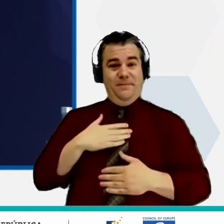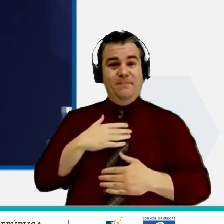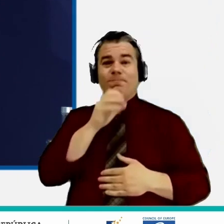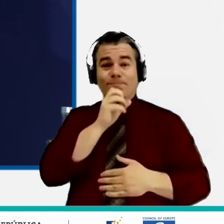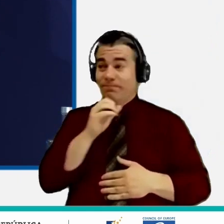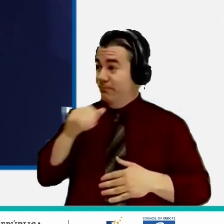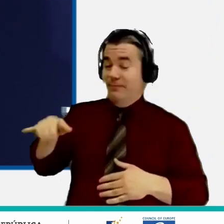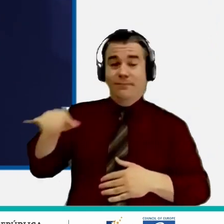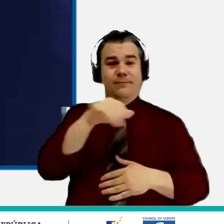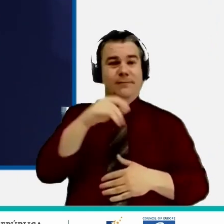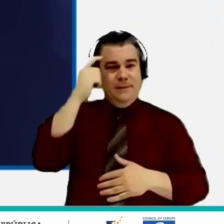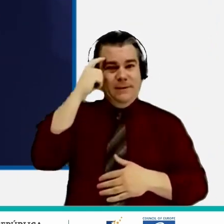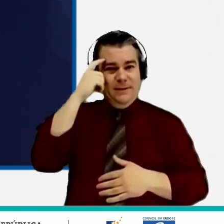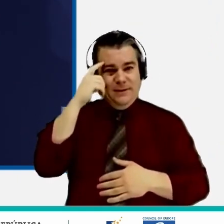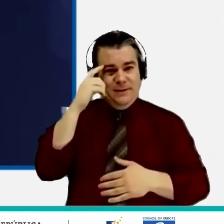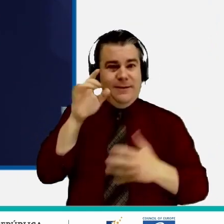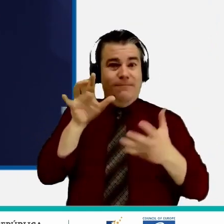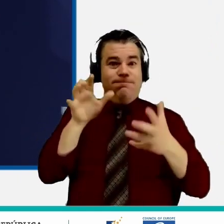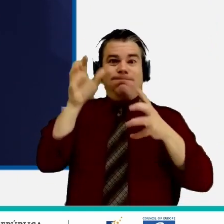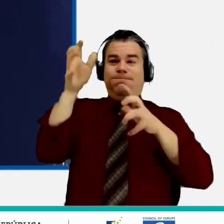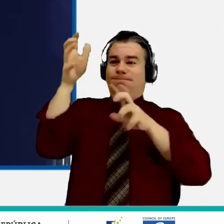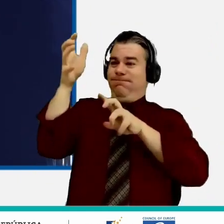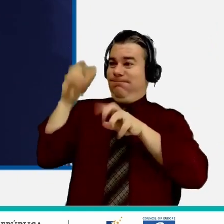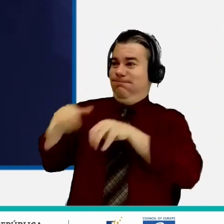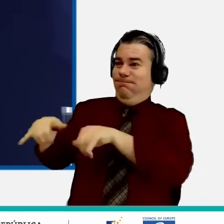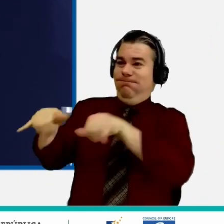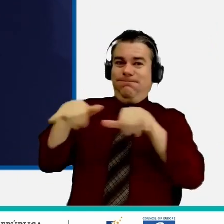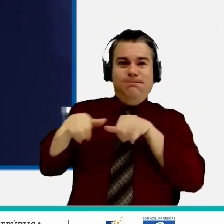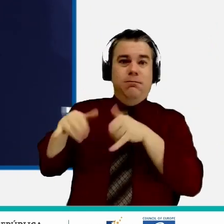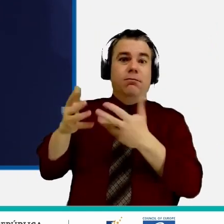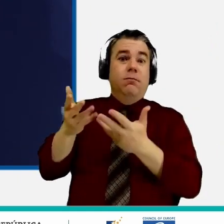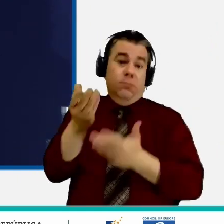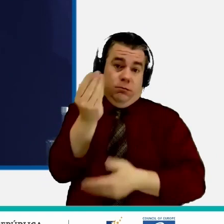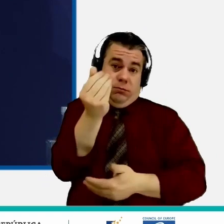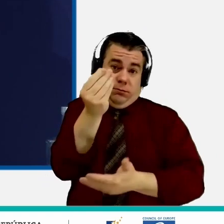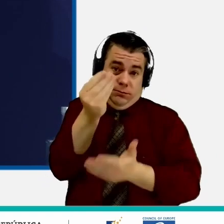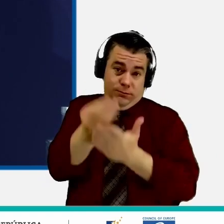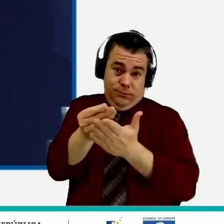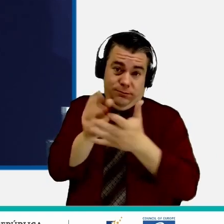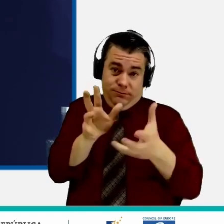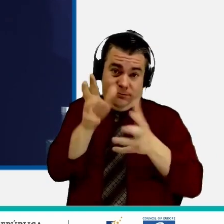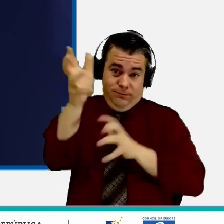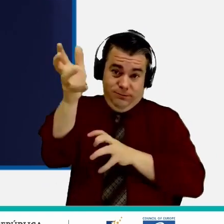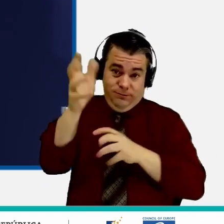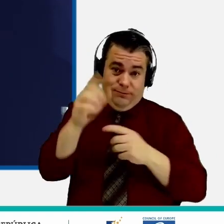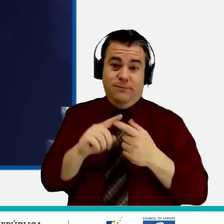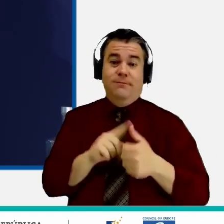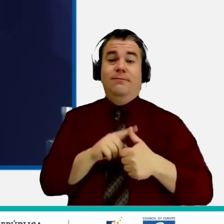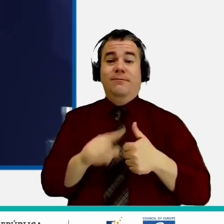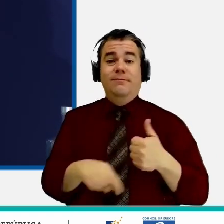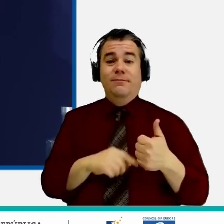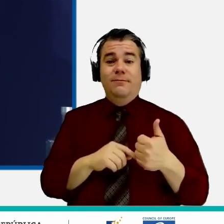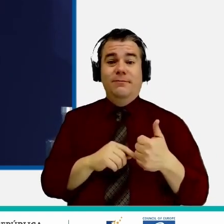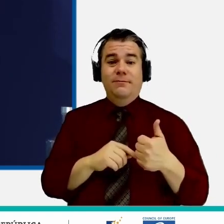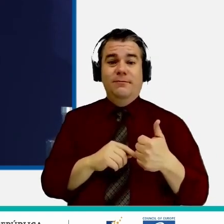generation because we have been through a financial crisis. We are in the midst of a health crisis, a climate crisis,